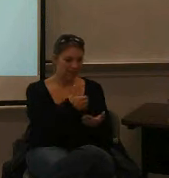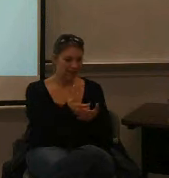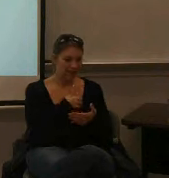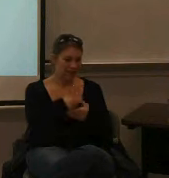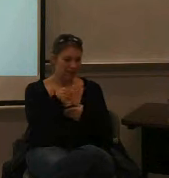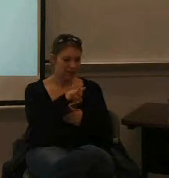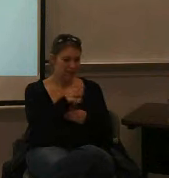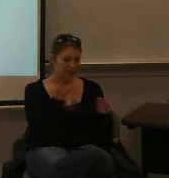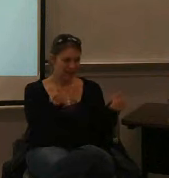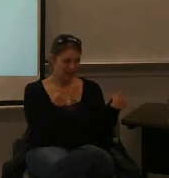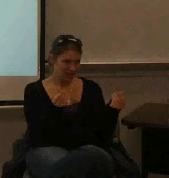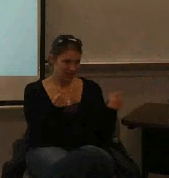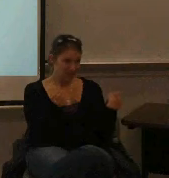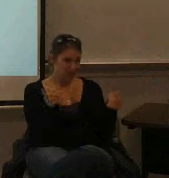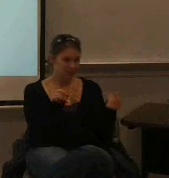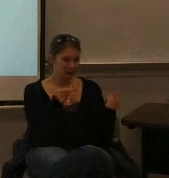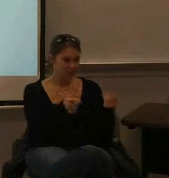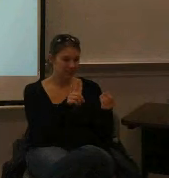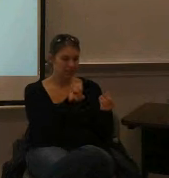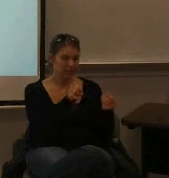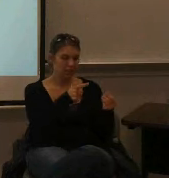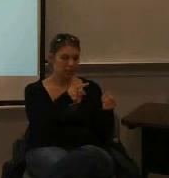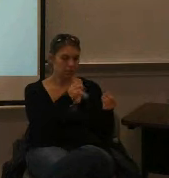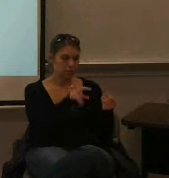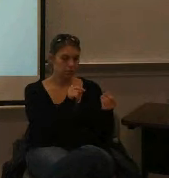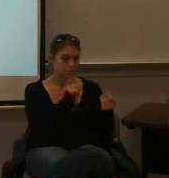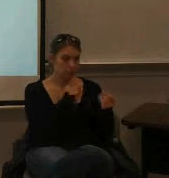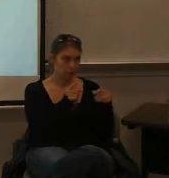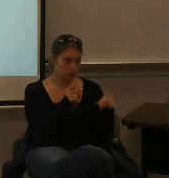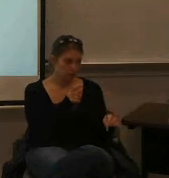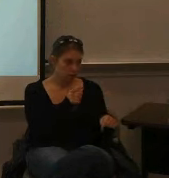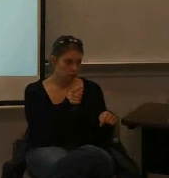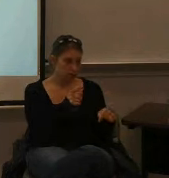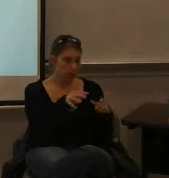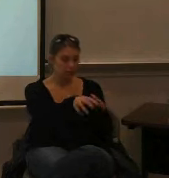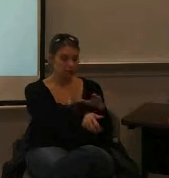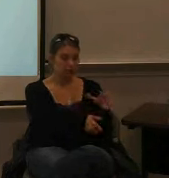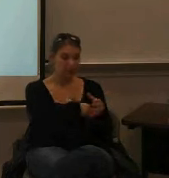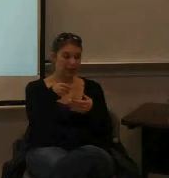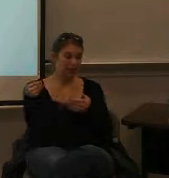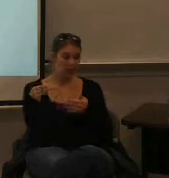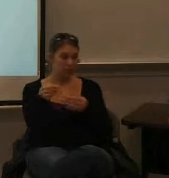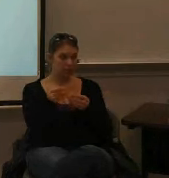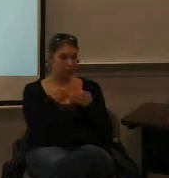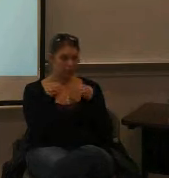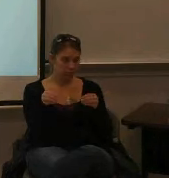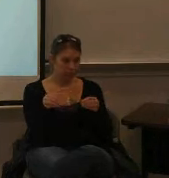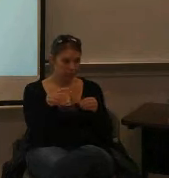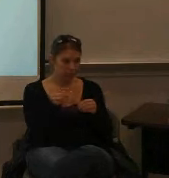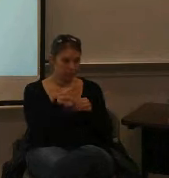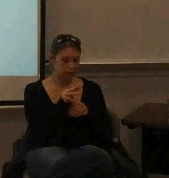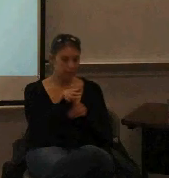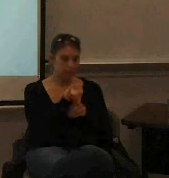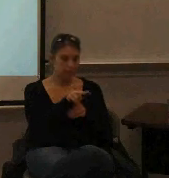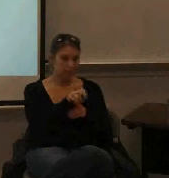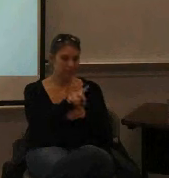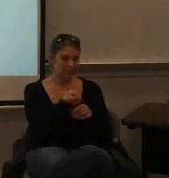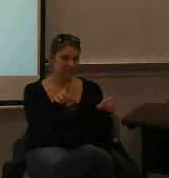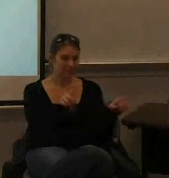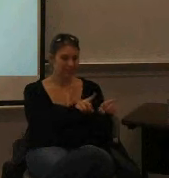the land and where there are deposits and concentrations of it, and it is mined at about the rate